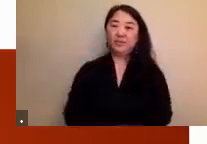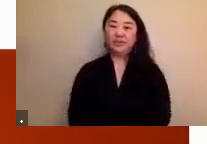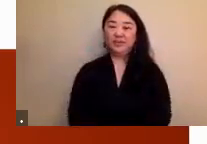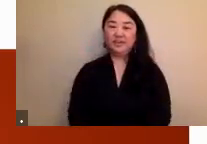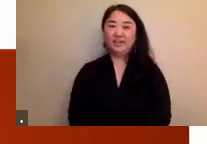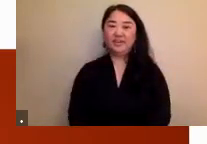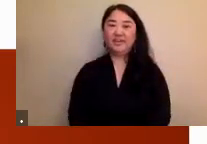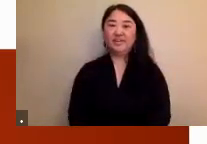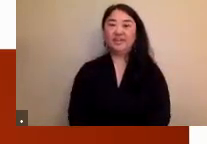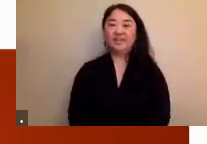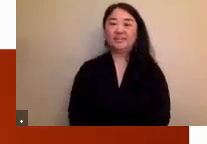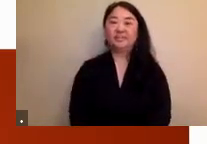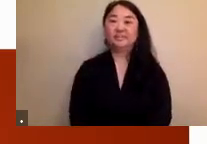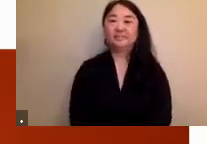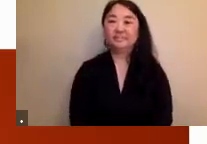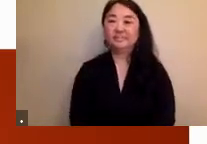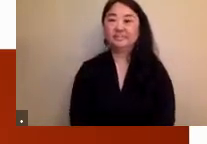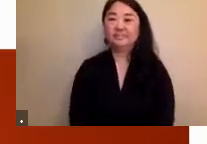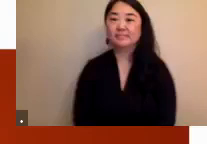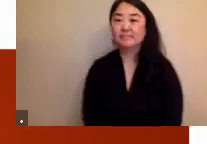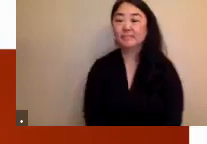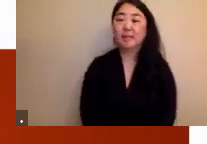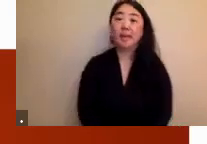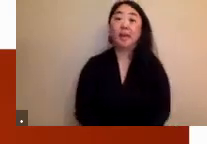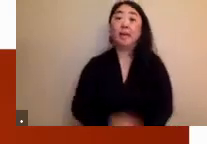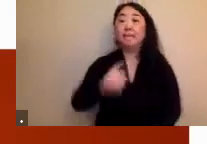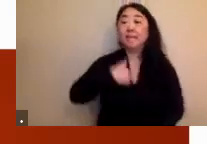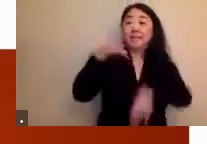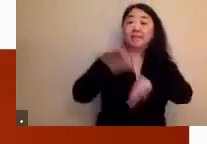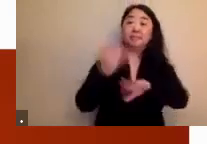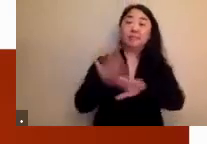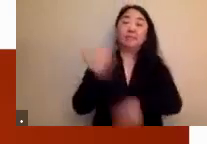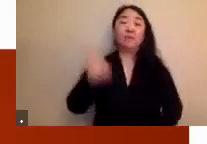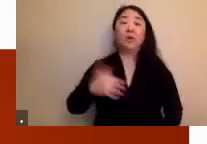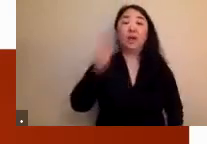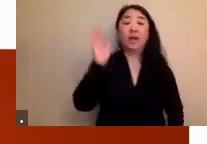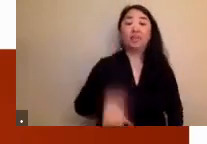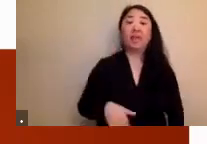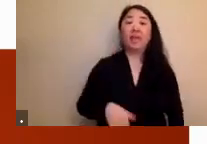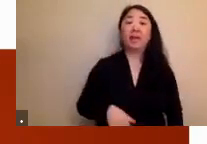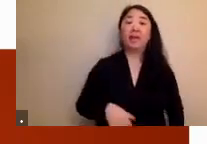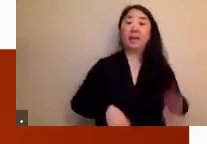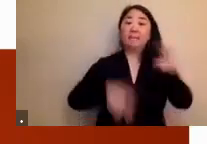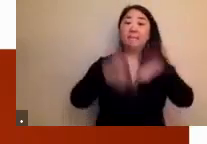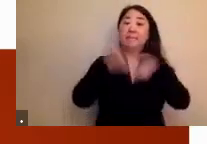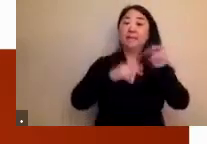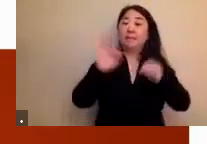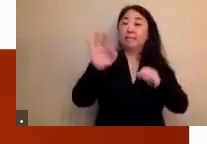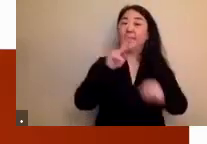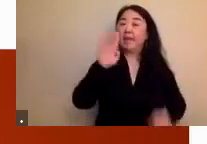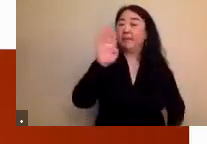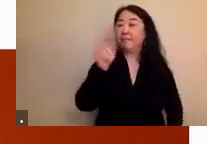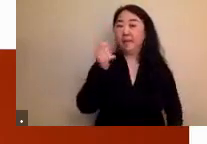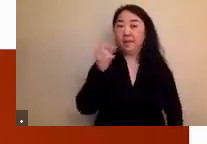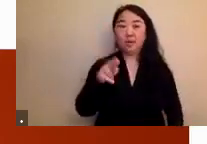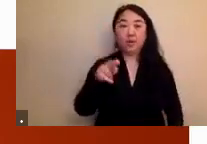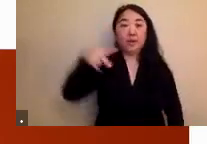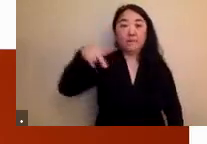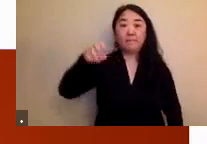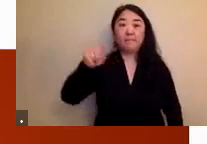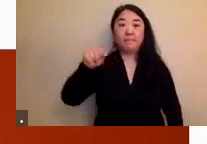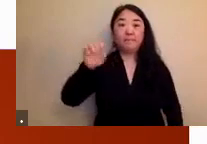So as I had talked about earlier, the Build Back Better bill, Pete Buttigieg, he has placed equity at the